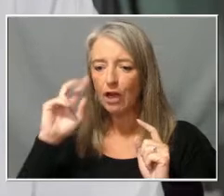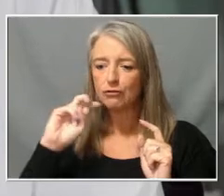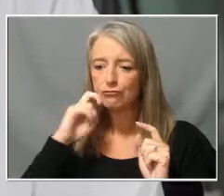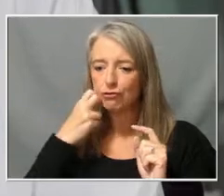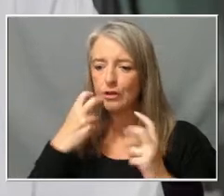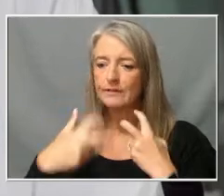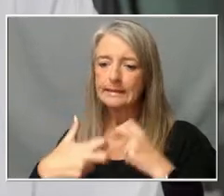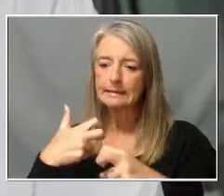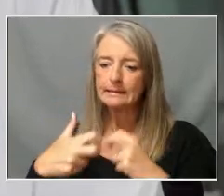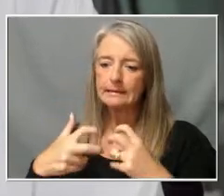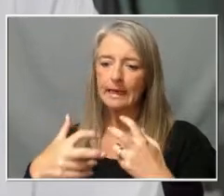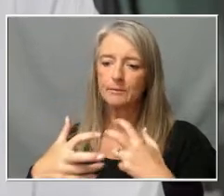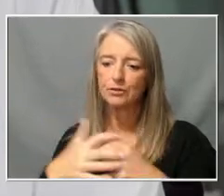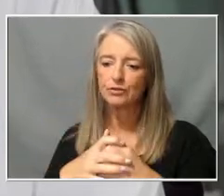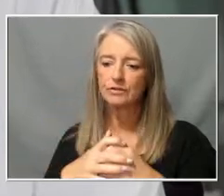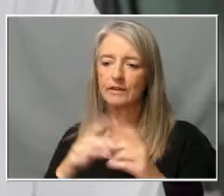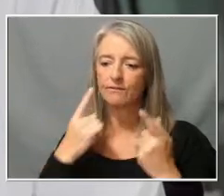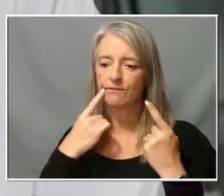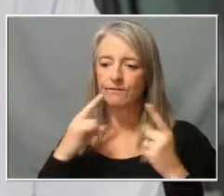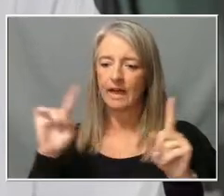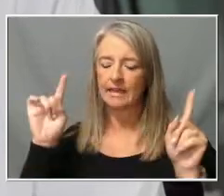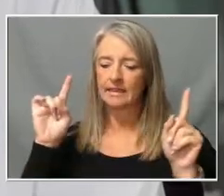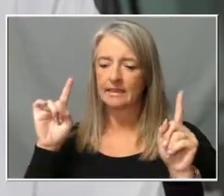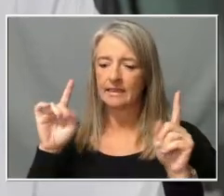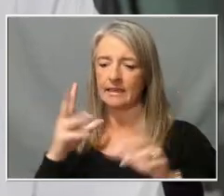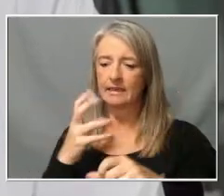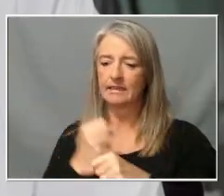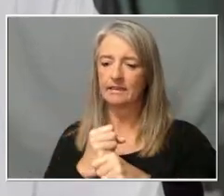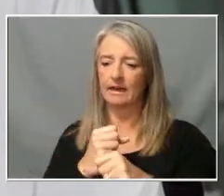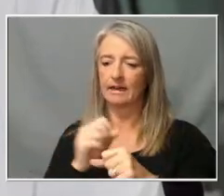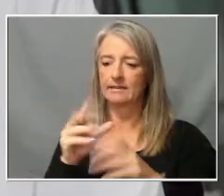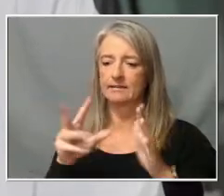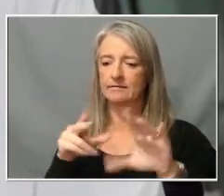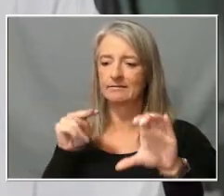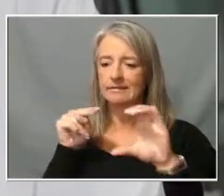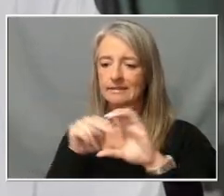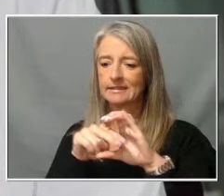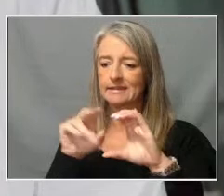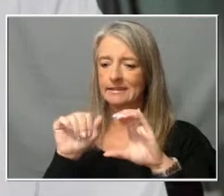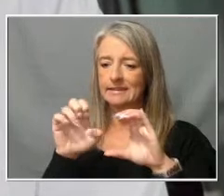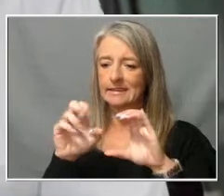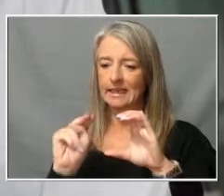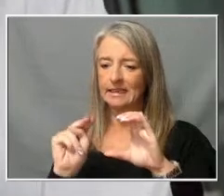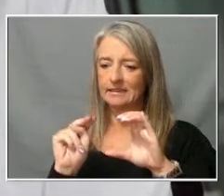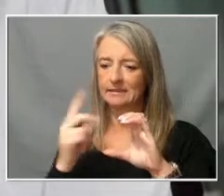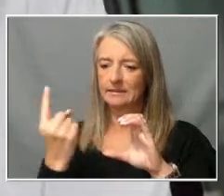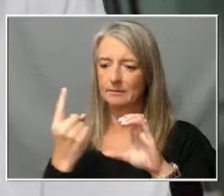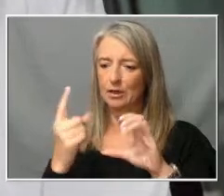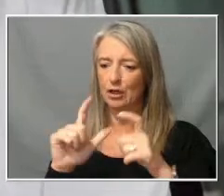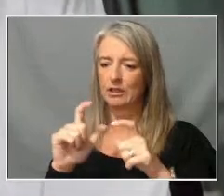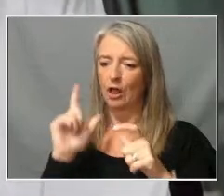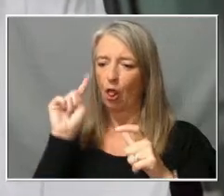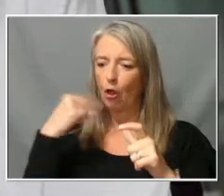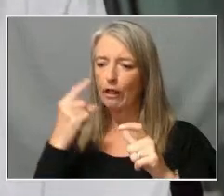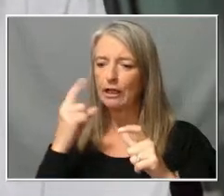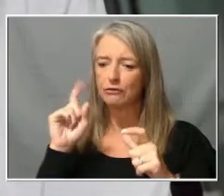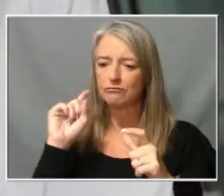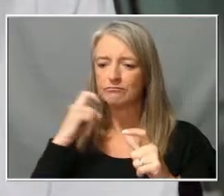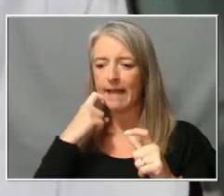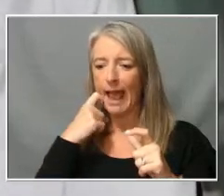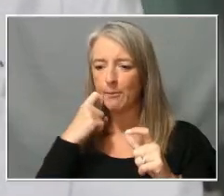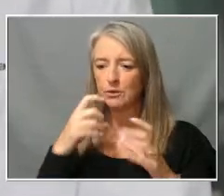finally, I went and got it scanned, and it was like, there's something the size of a large apple in your ankle.